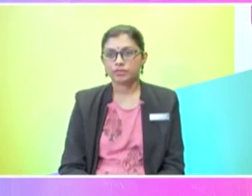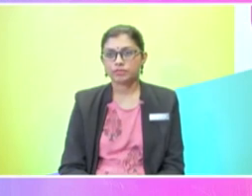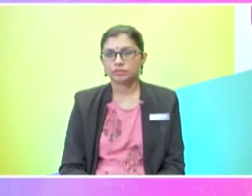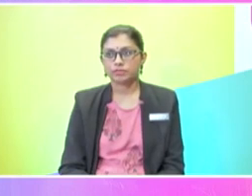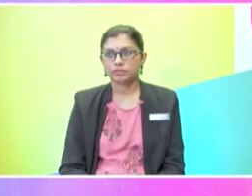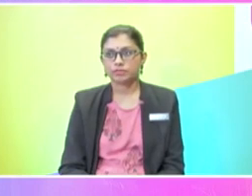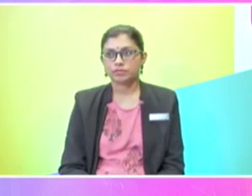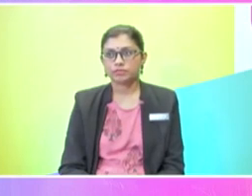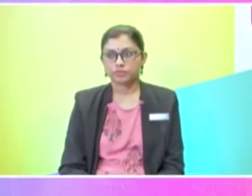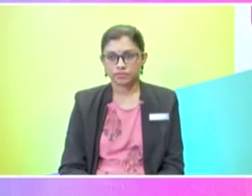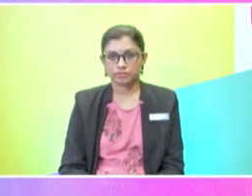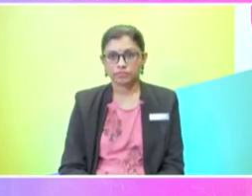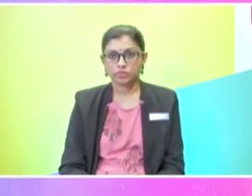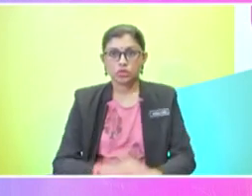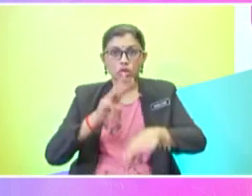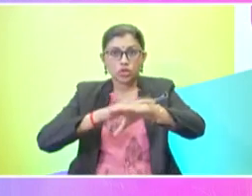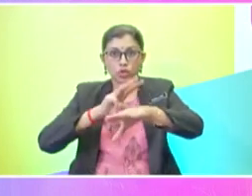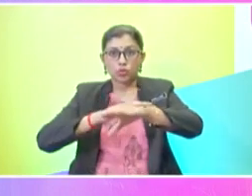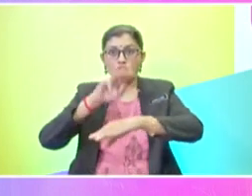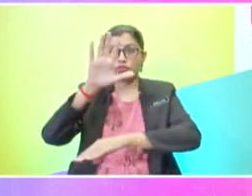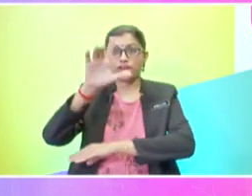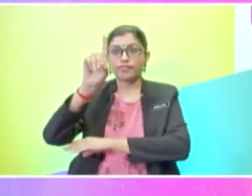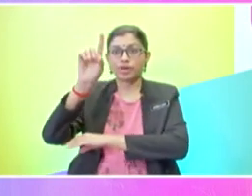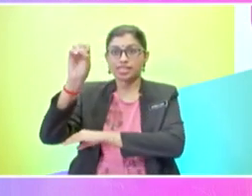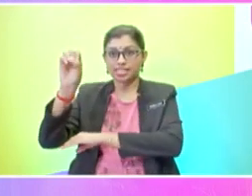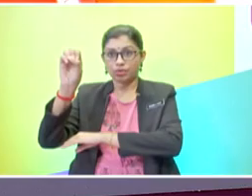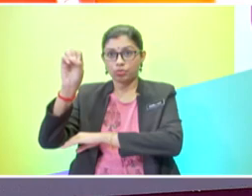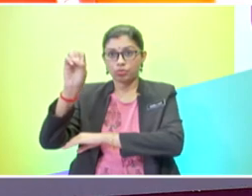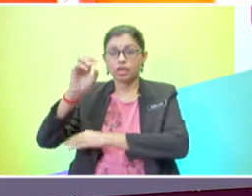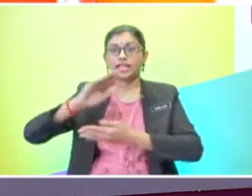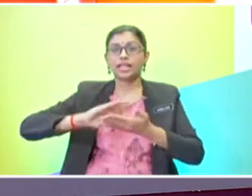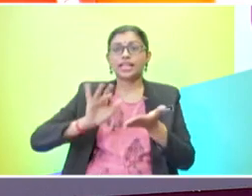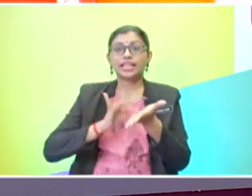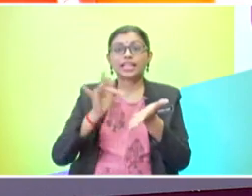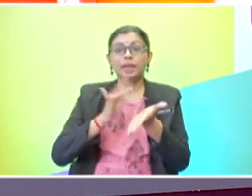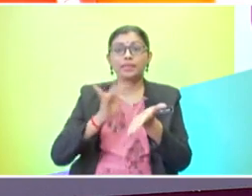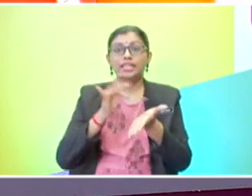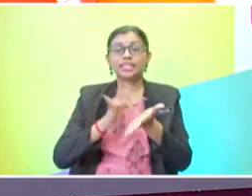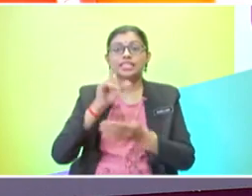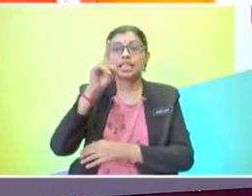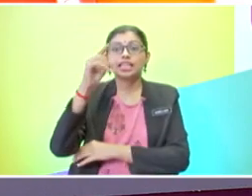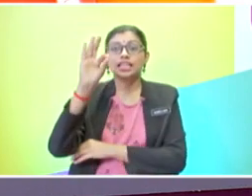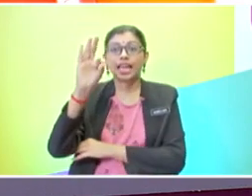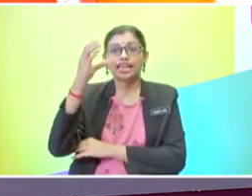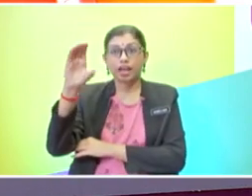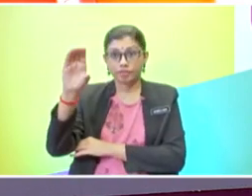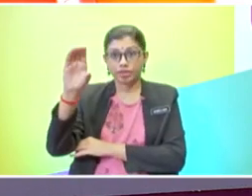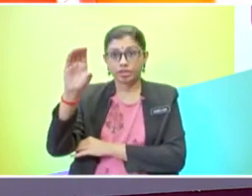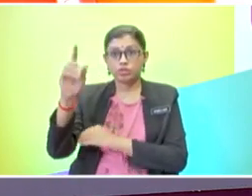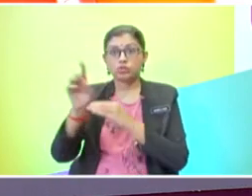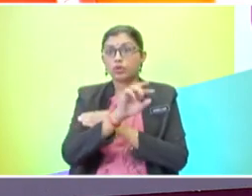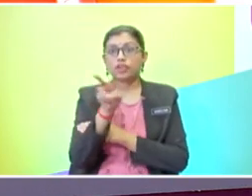watch, 510 ringgit, plus the tablet, 900 ringgit, I would get, so RM